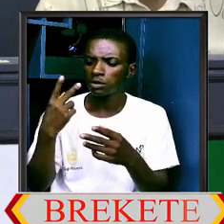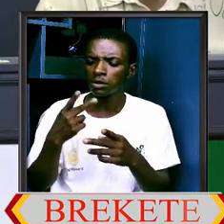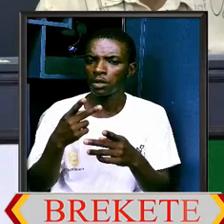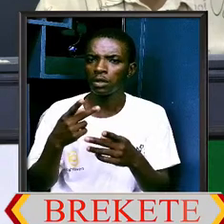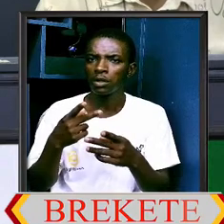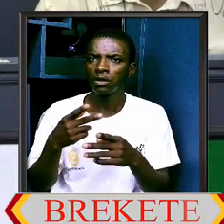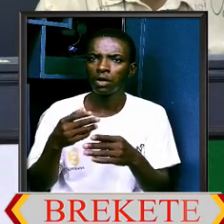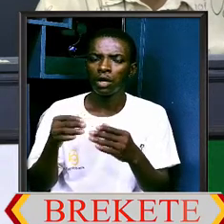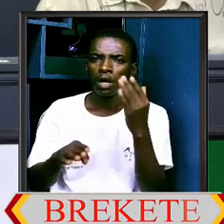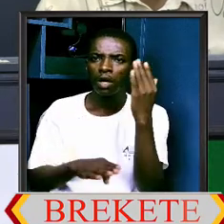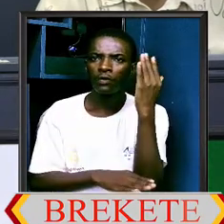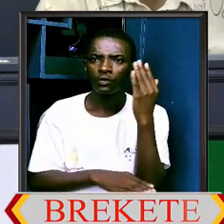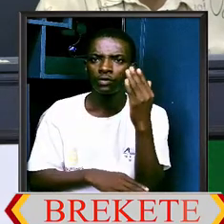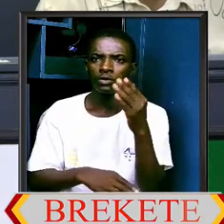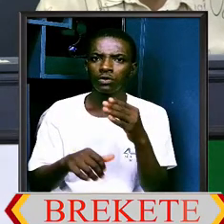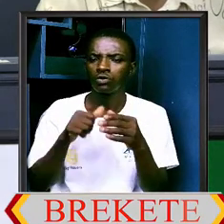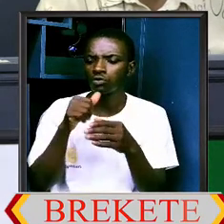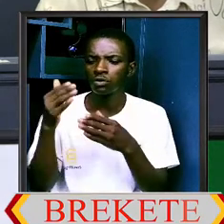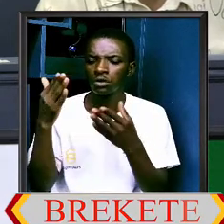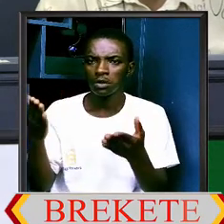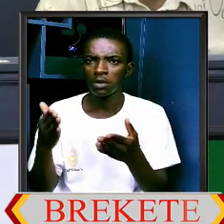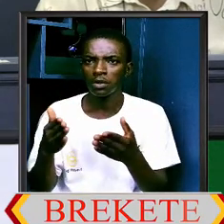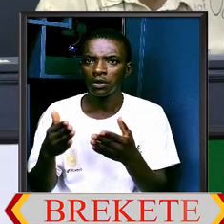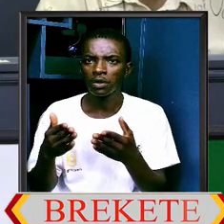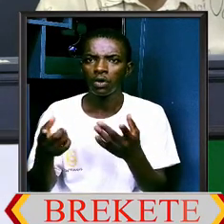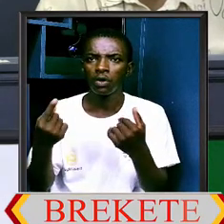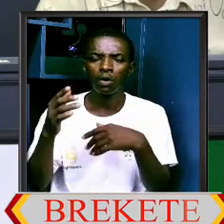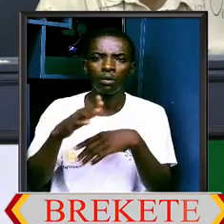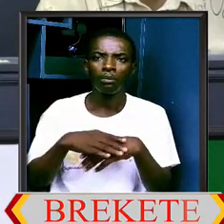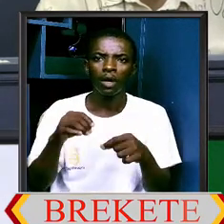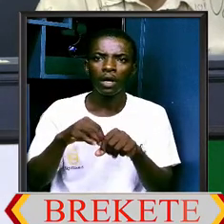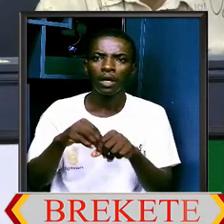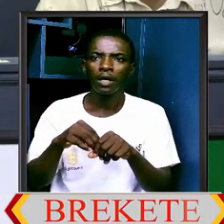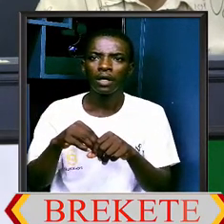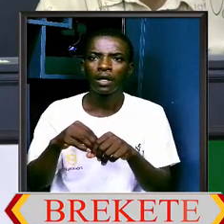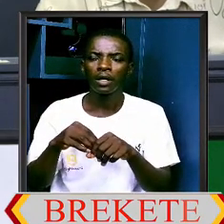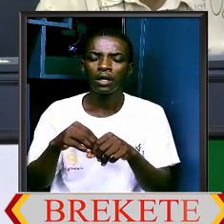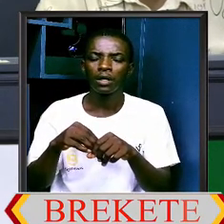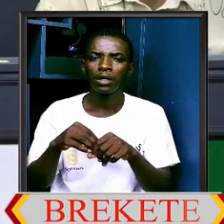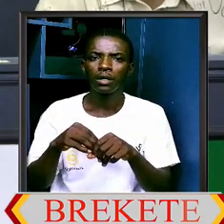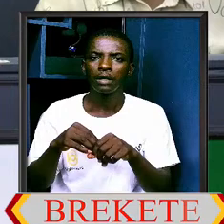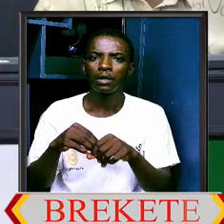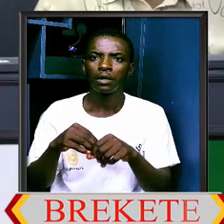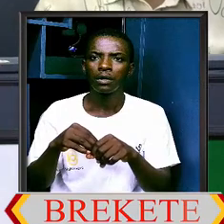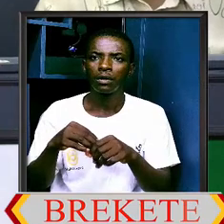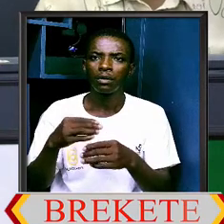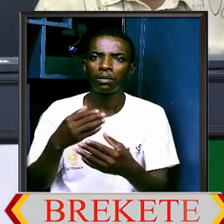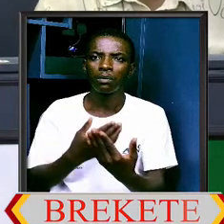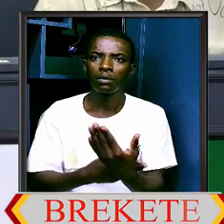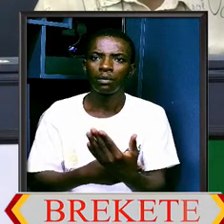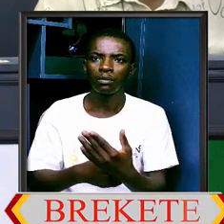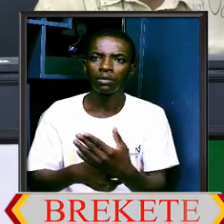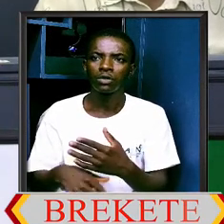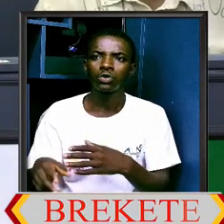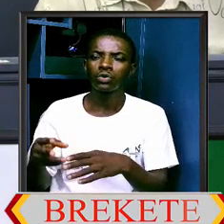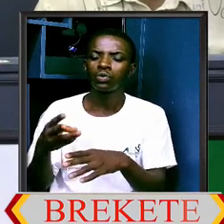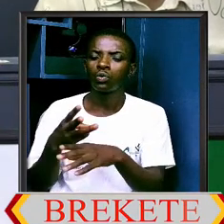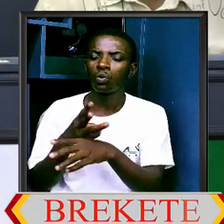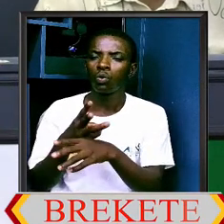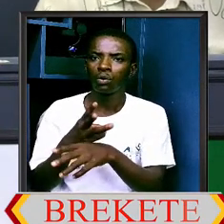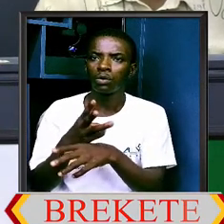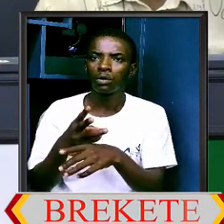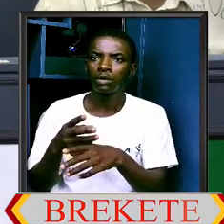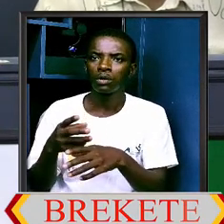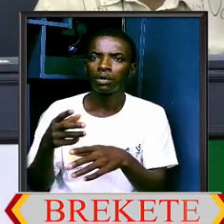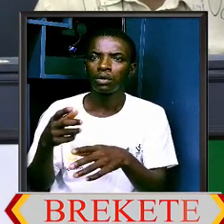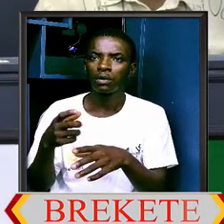in the morning, in the afternoon, pyramid no day. You come back in the morning, one pass, pyramid don't fall. Na patako.